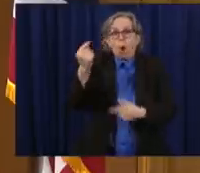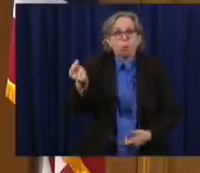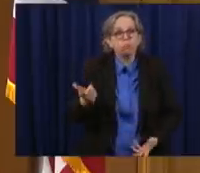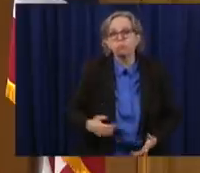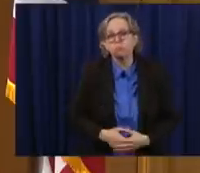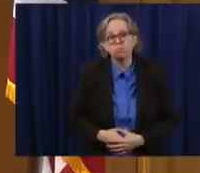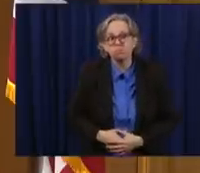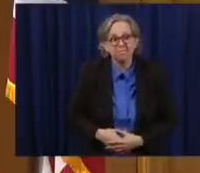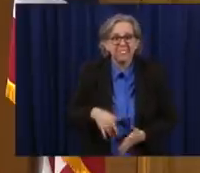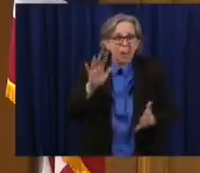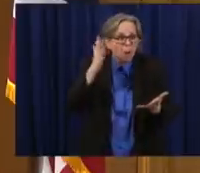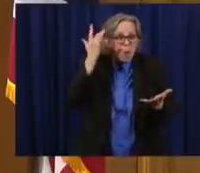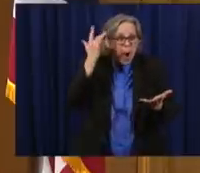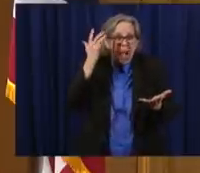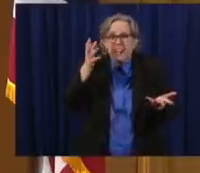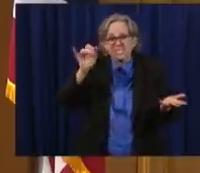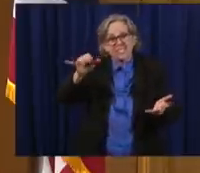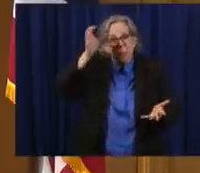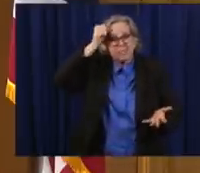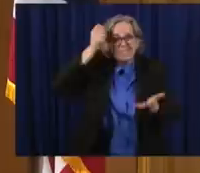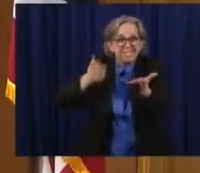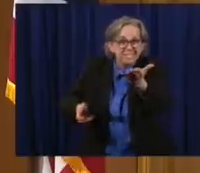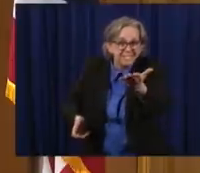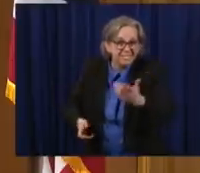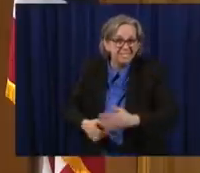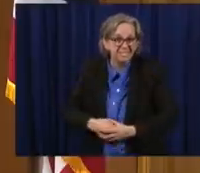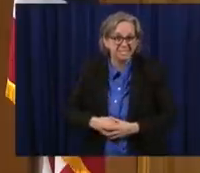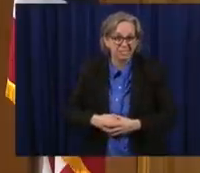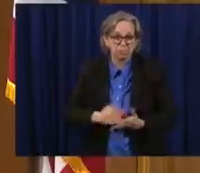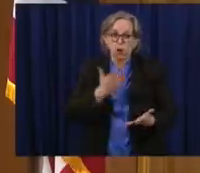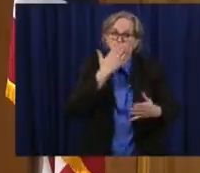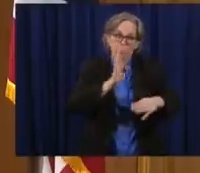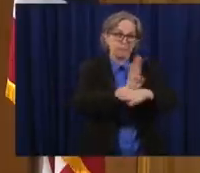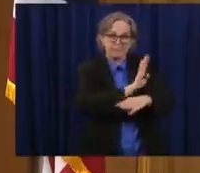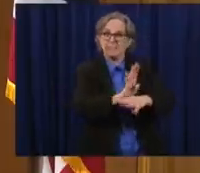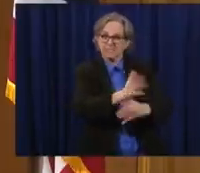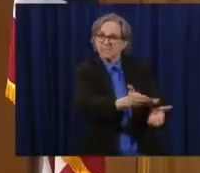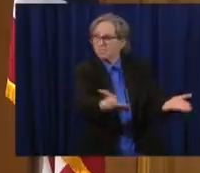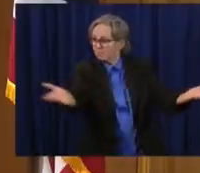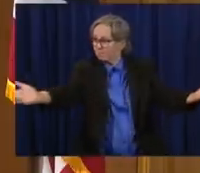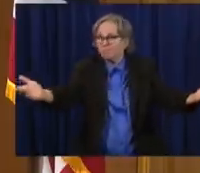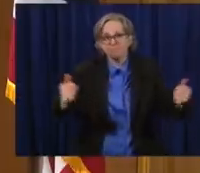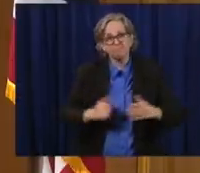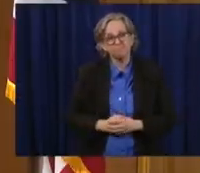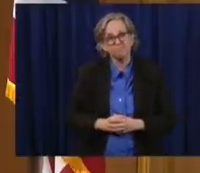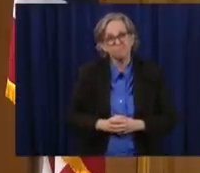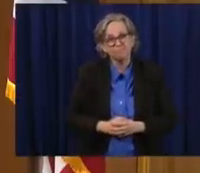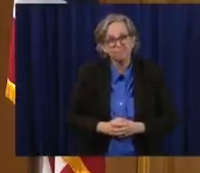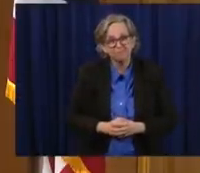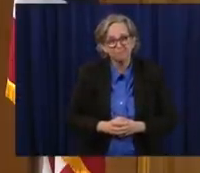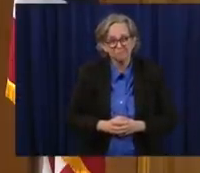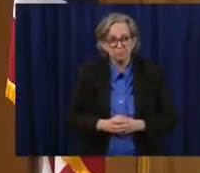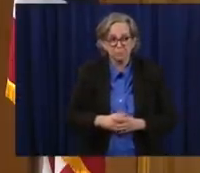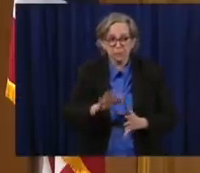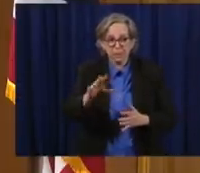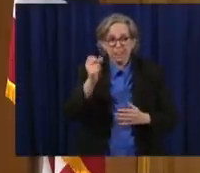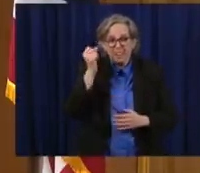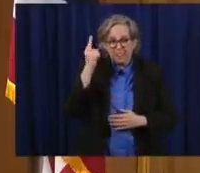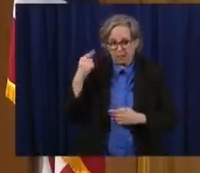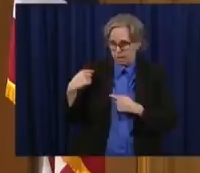sense, and it's good business, and it's taking what we have learned so far